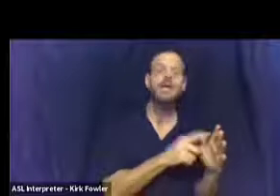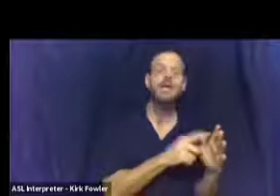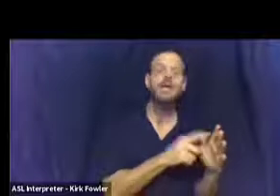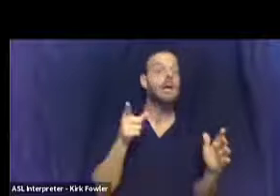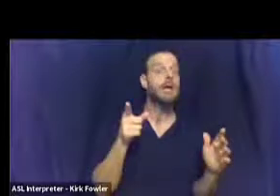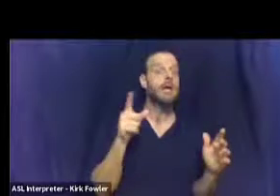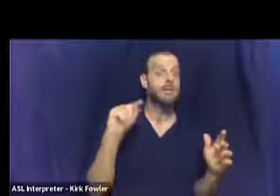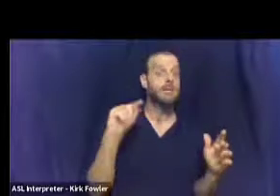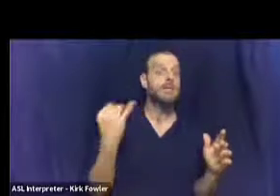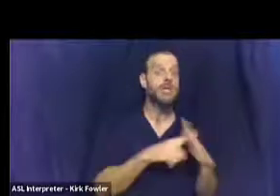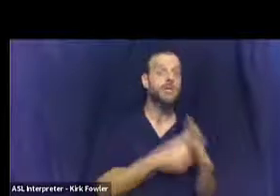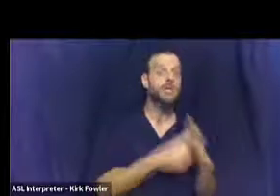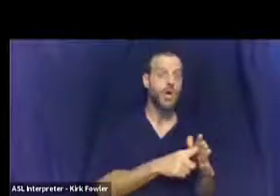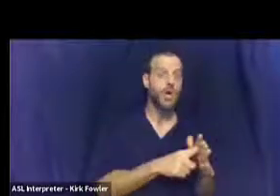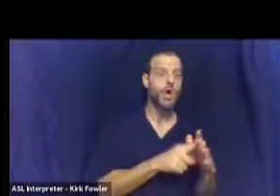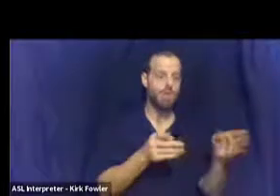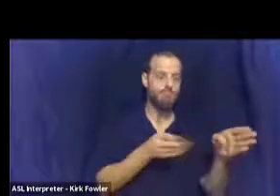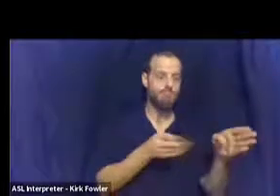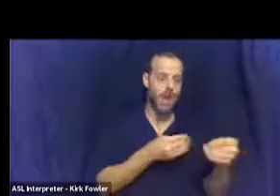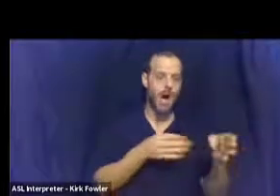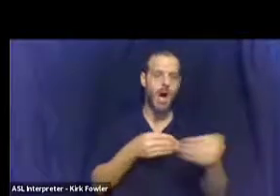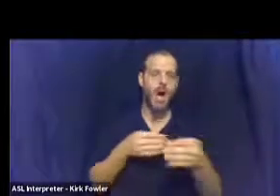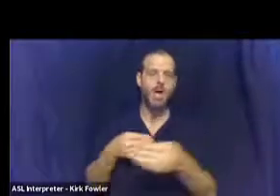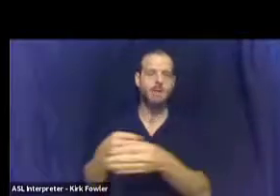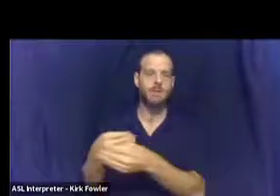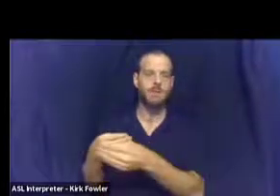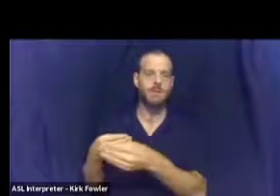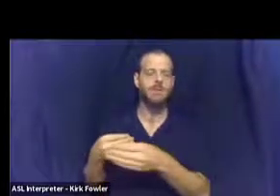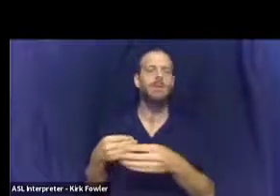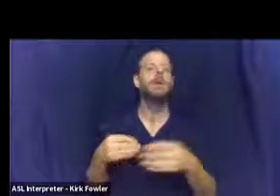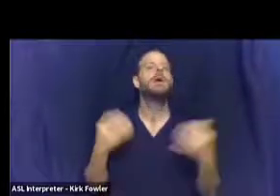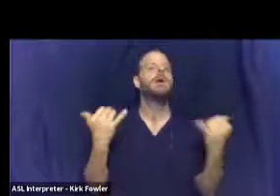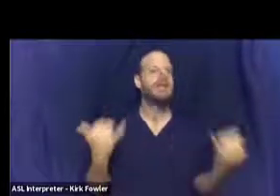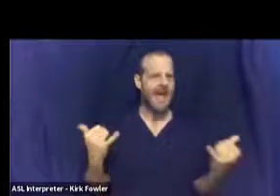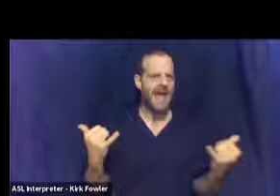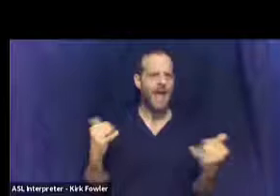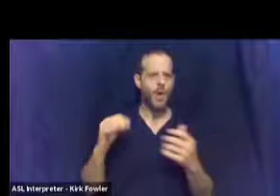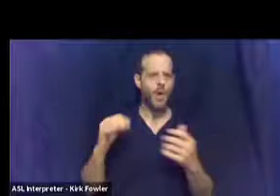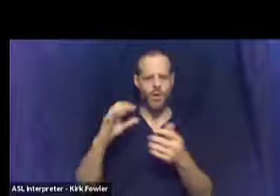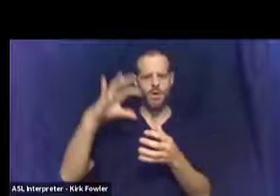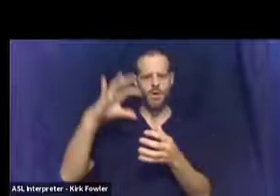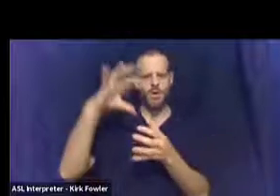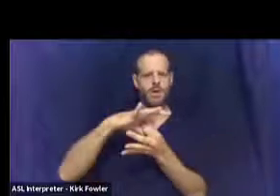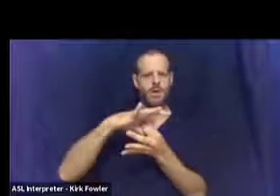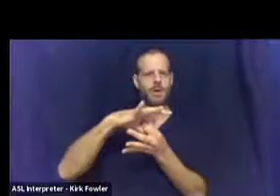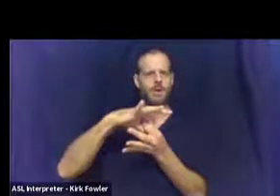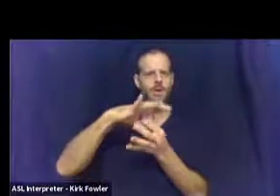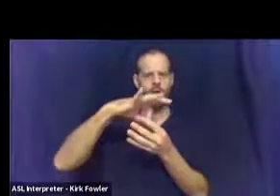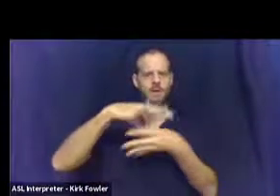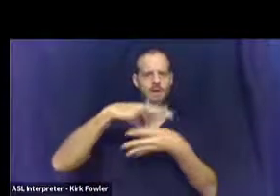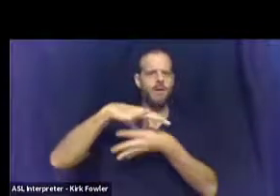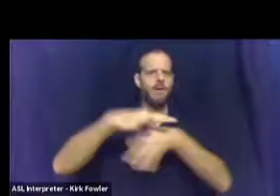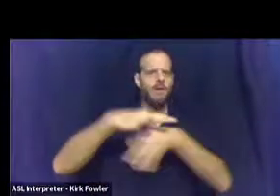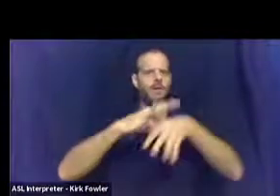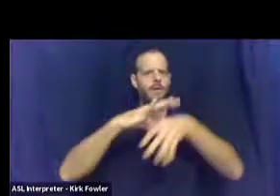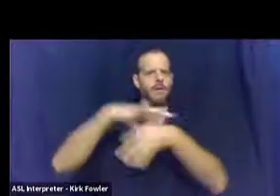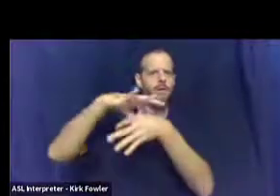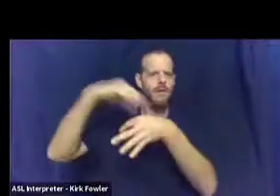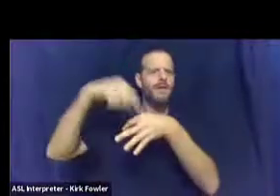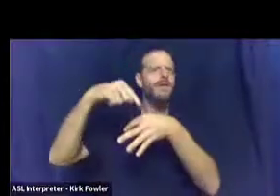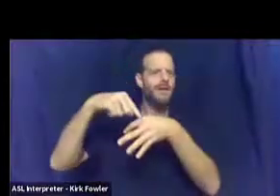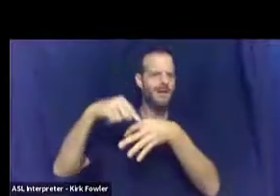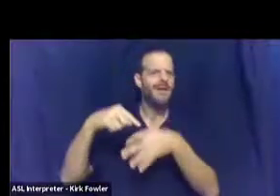was with full boxes and full items. And now we're at a place where we're putting things on a ring. Um, I say we, it's really his school team and mom.